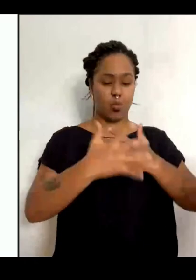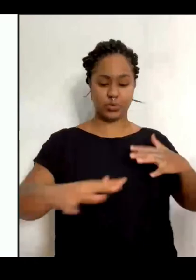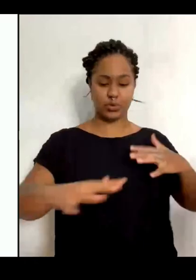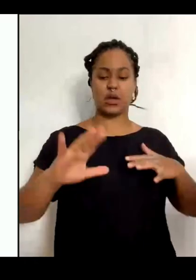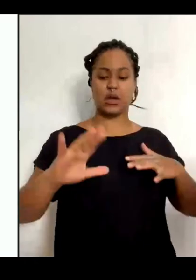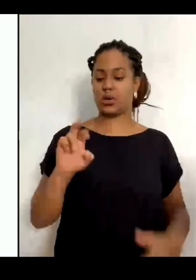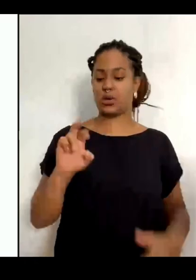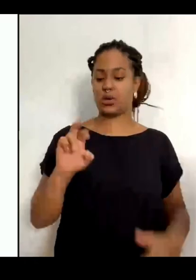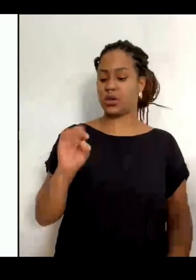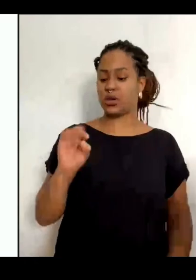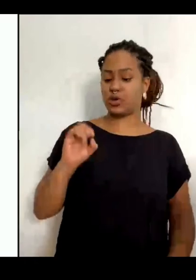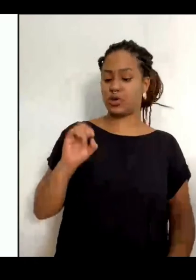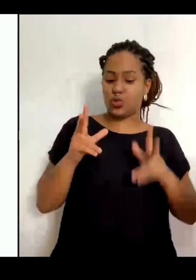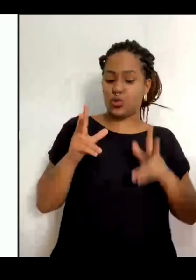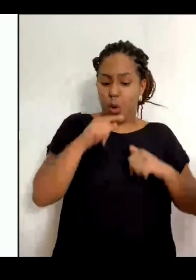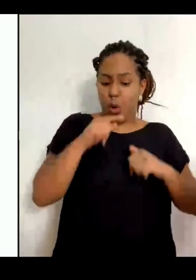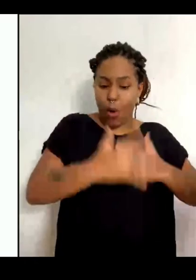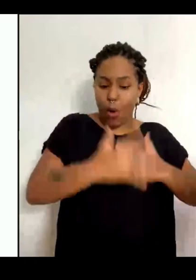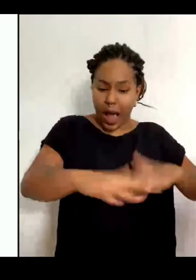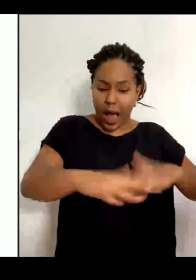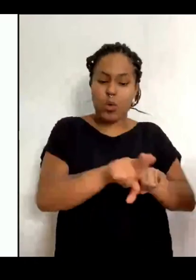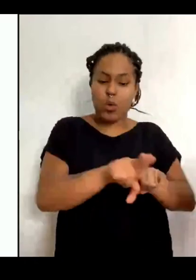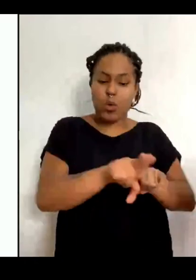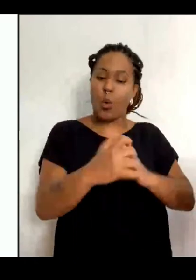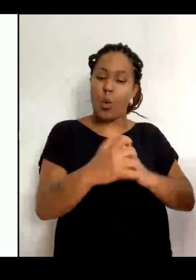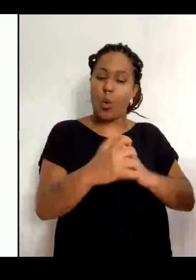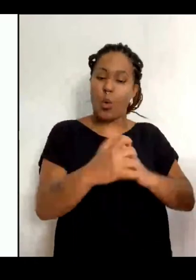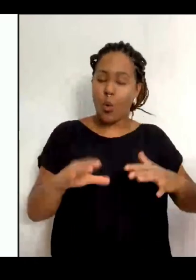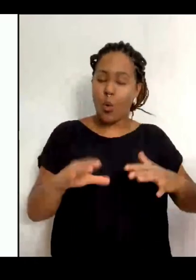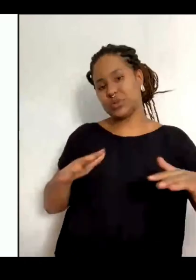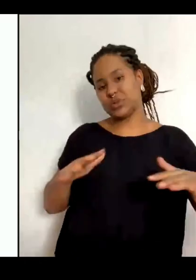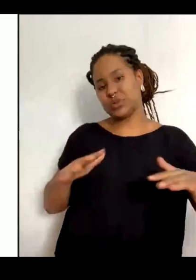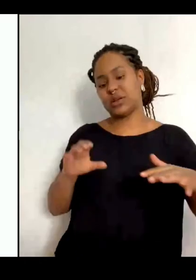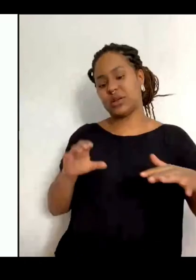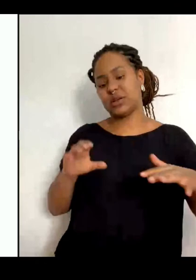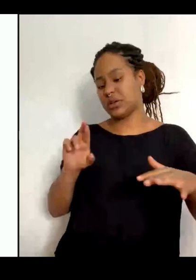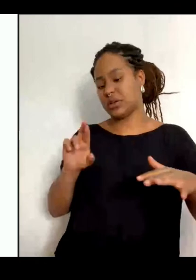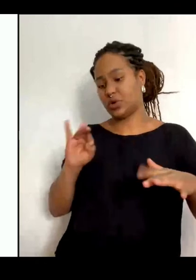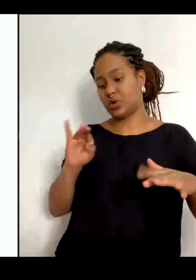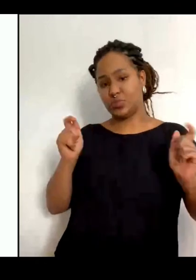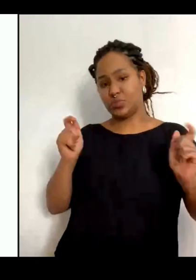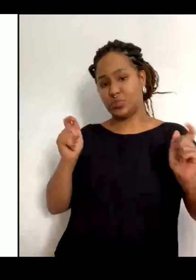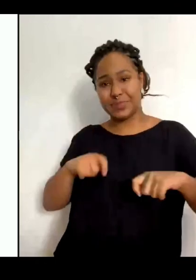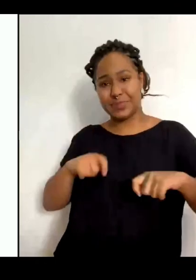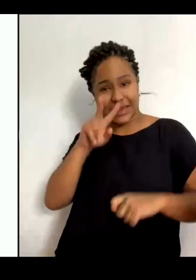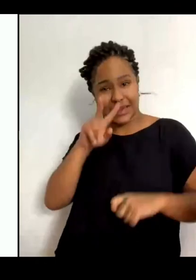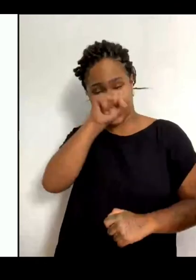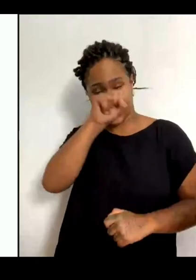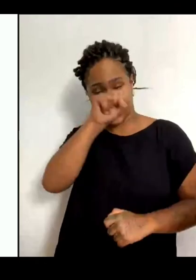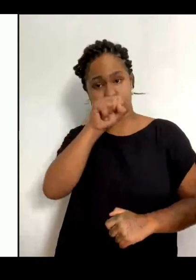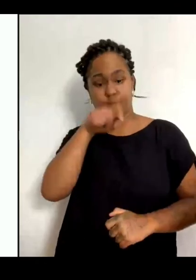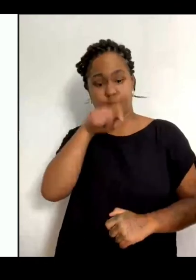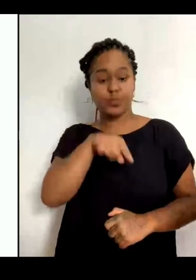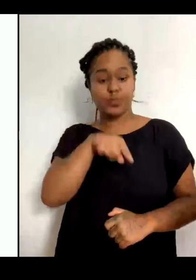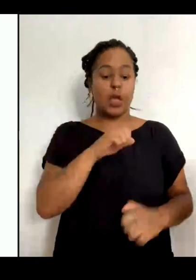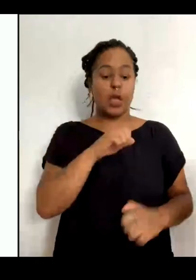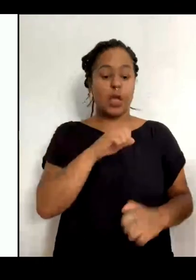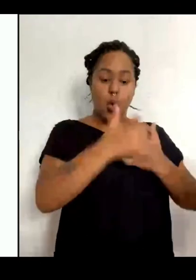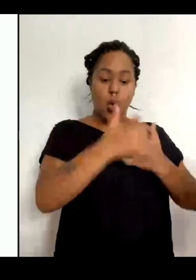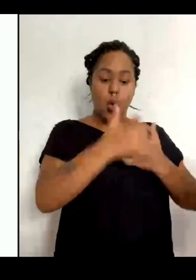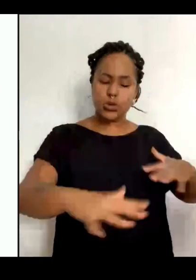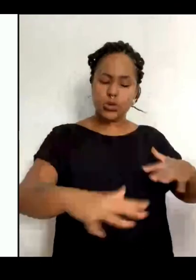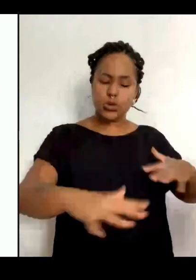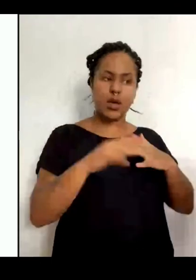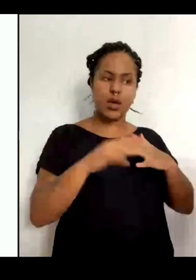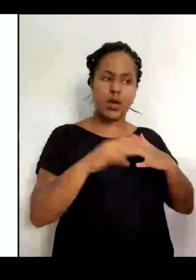in intense proximity the erotic ocean floods the edges of my desire it is a different other passing through me